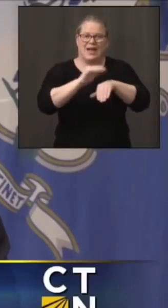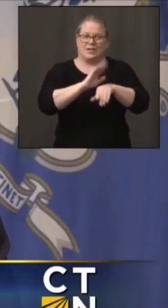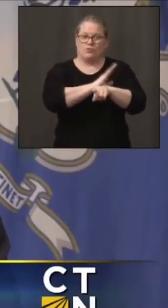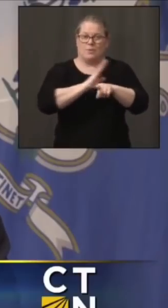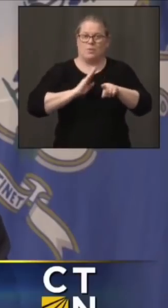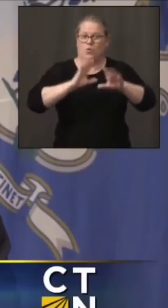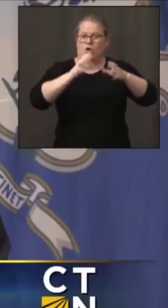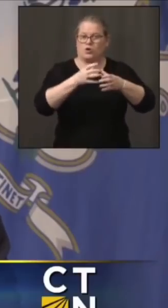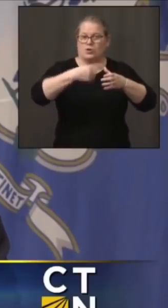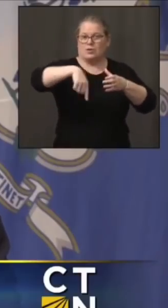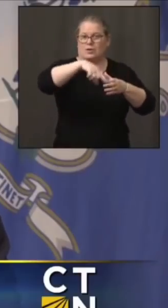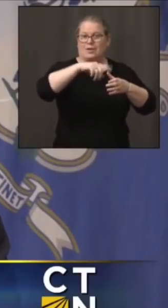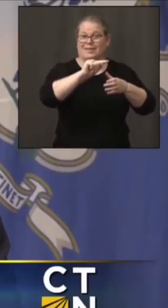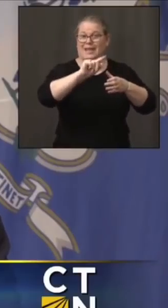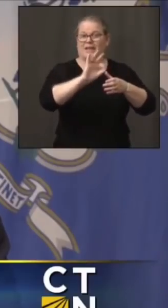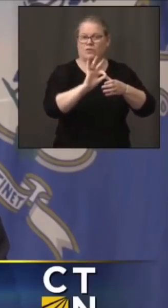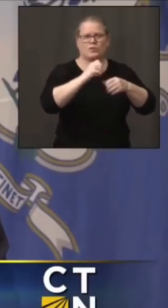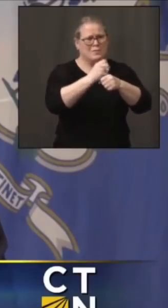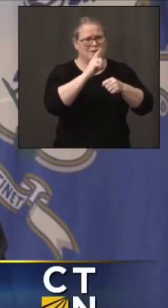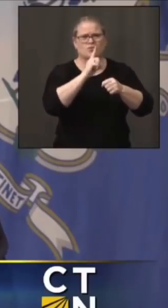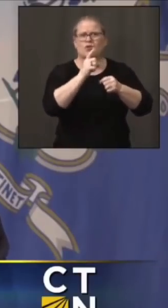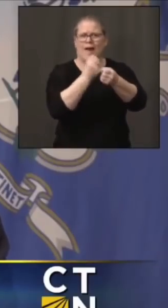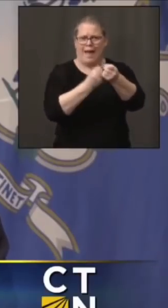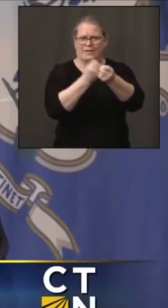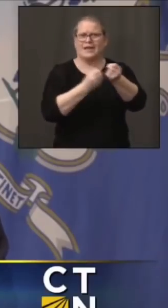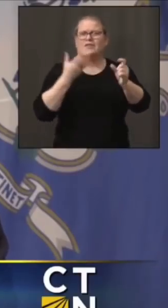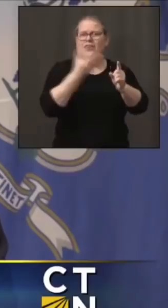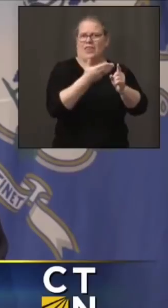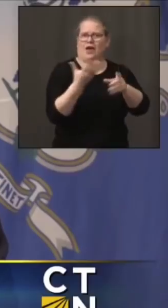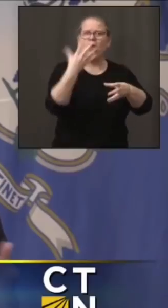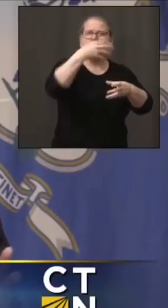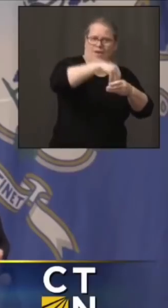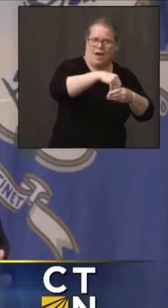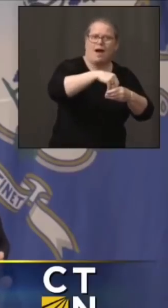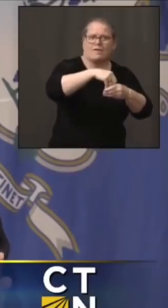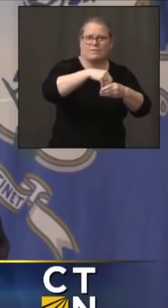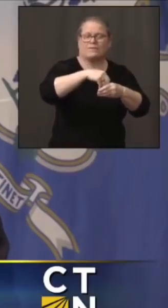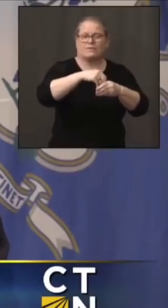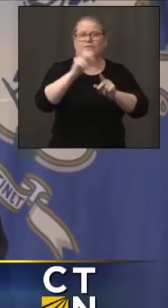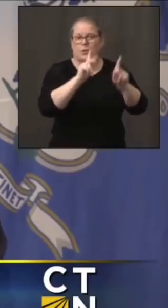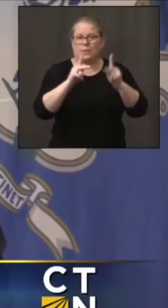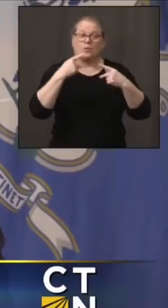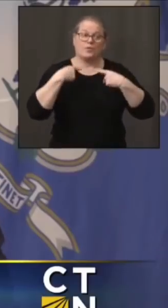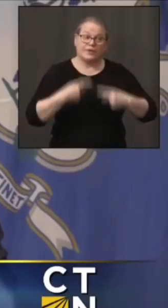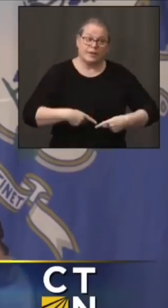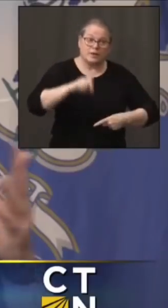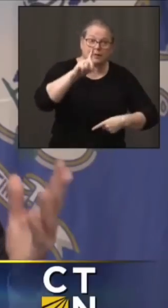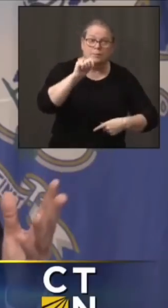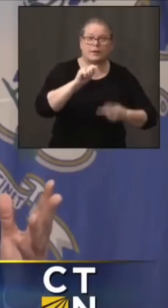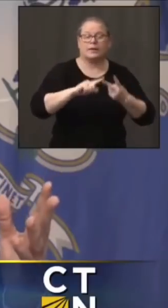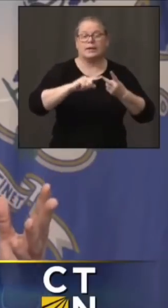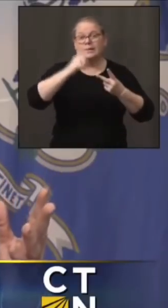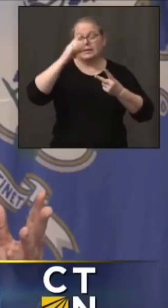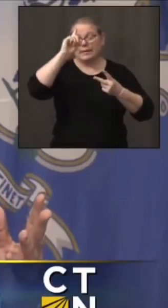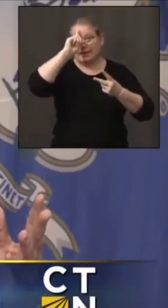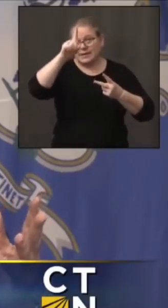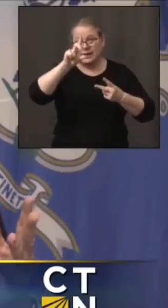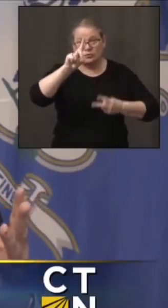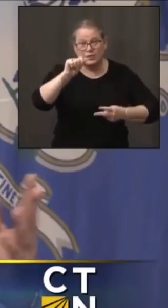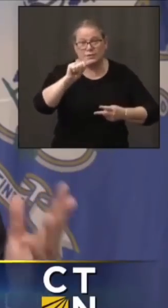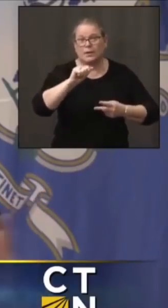for those with disabilities, intellectual disabilities, physical disabilities, and make sure that's a voice heard as those